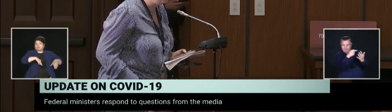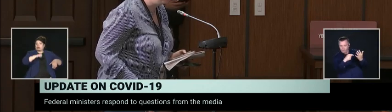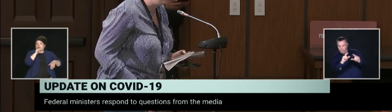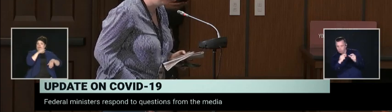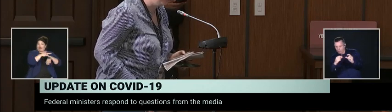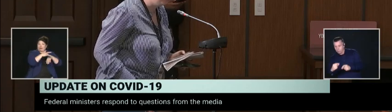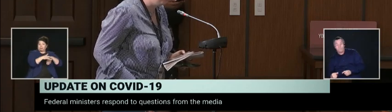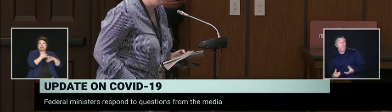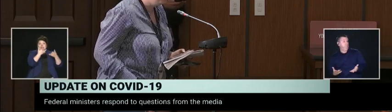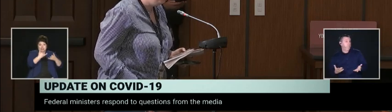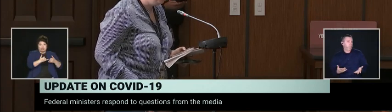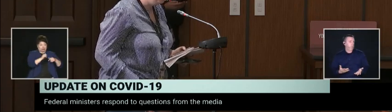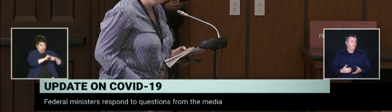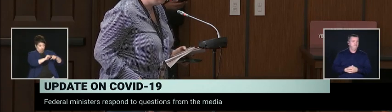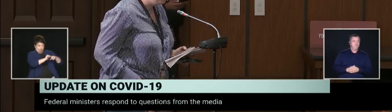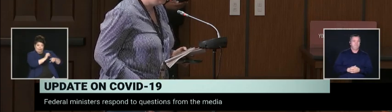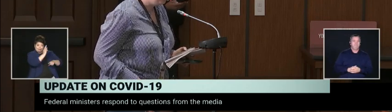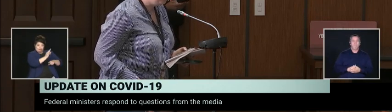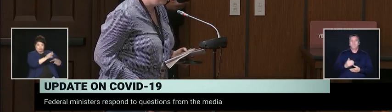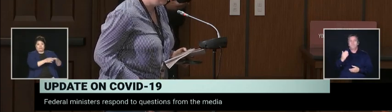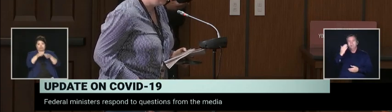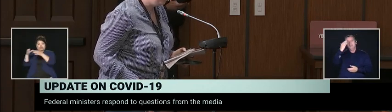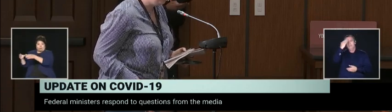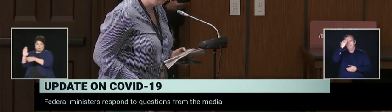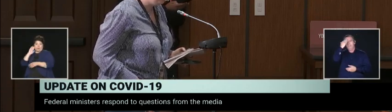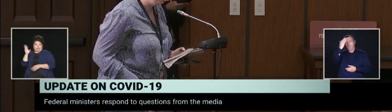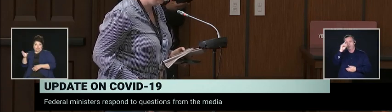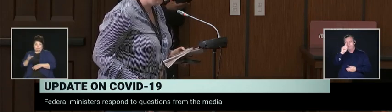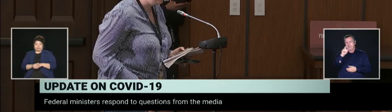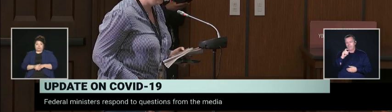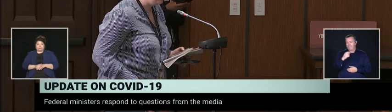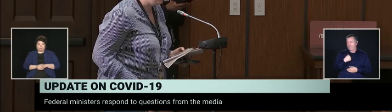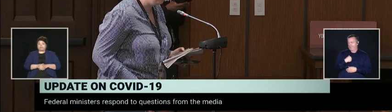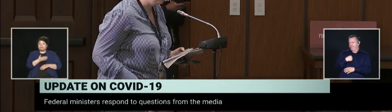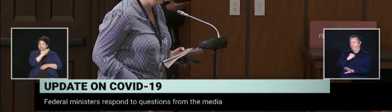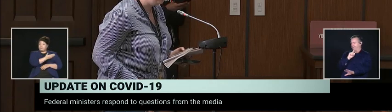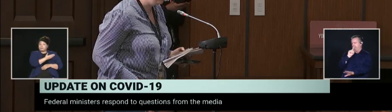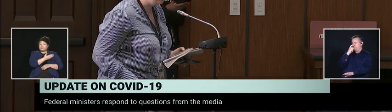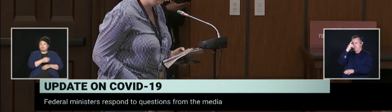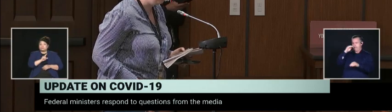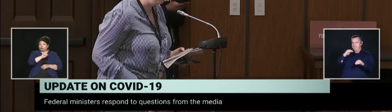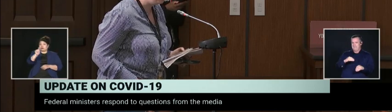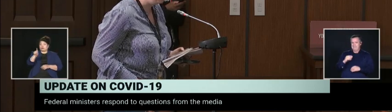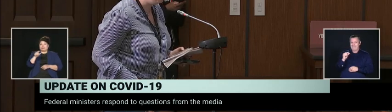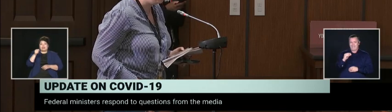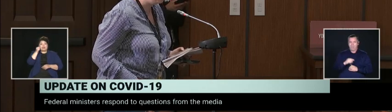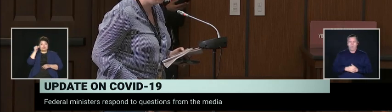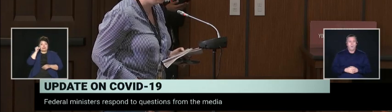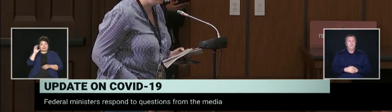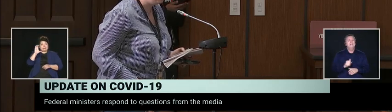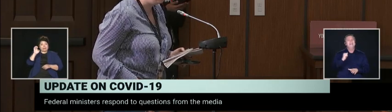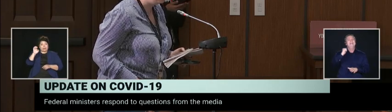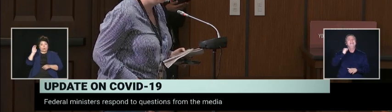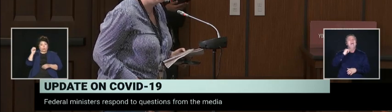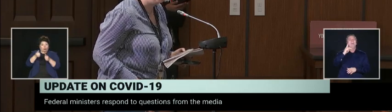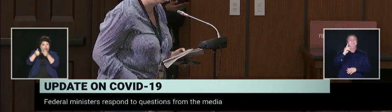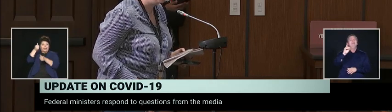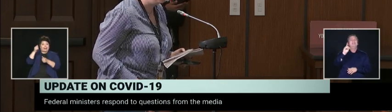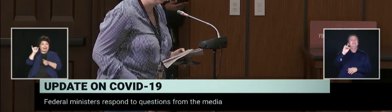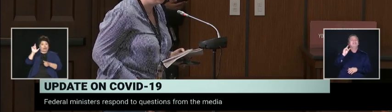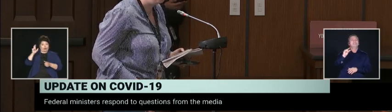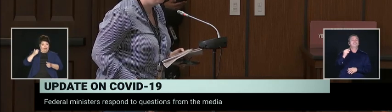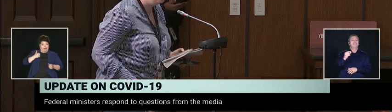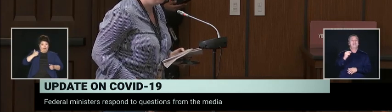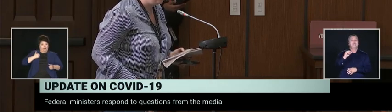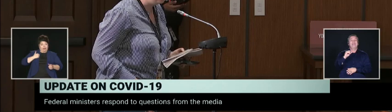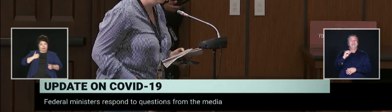questions are for Minister Garneau. Yesterday, the CEO of Air Canada called the Canadian government's measures on travel